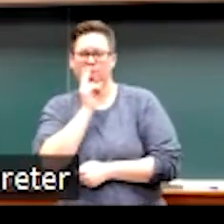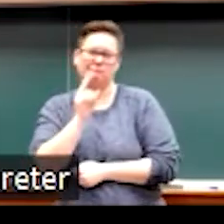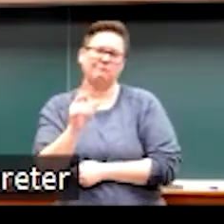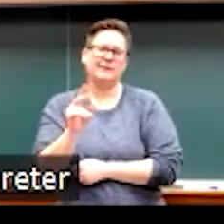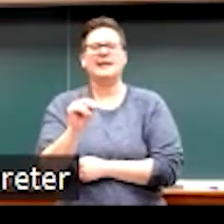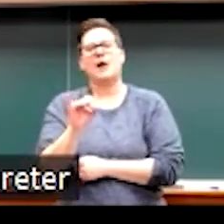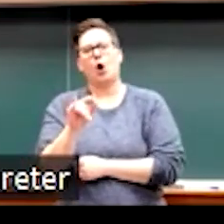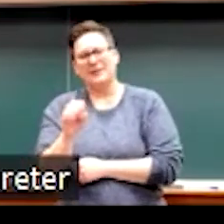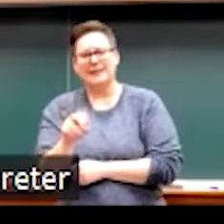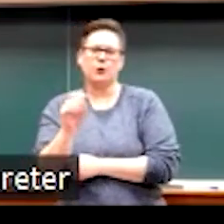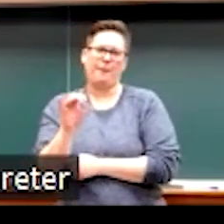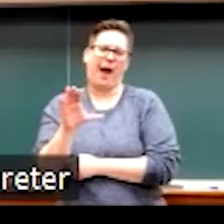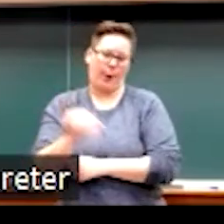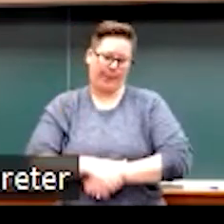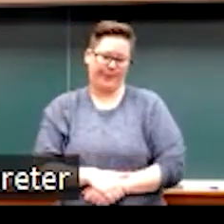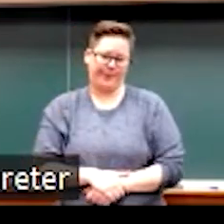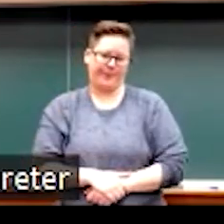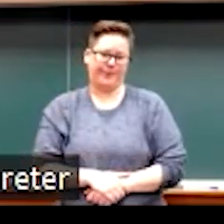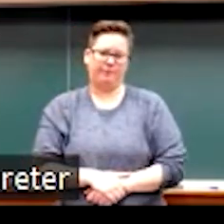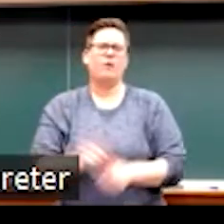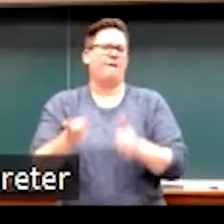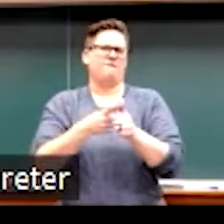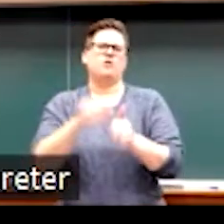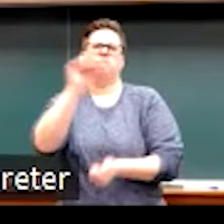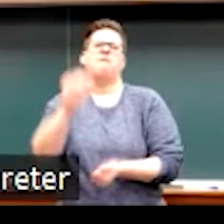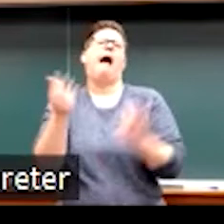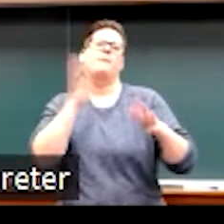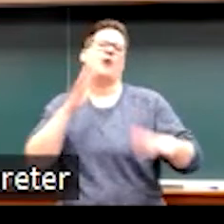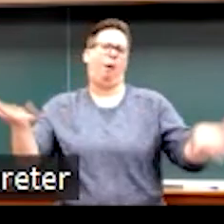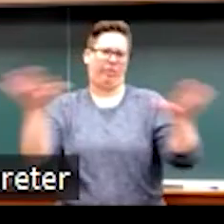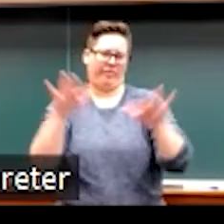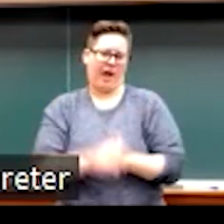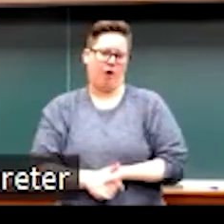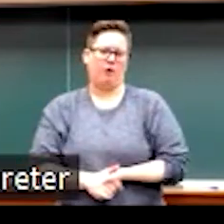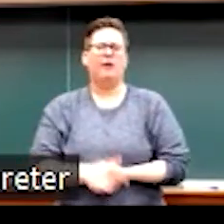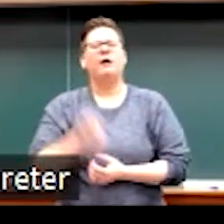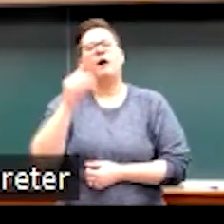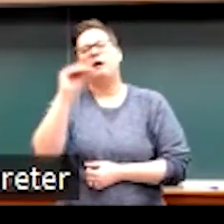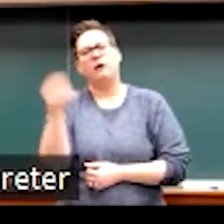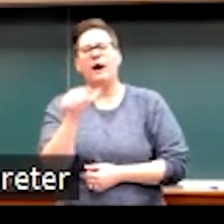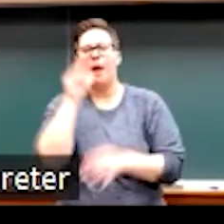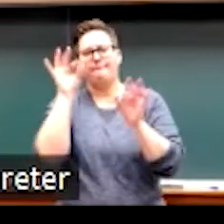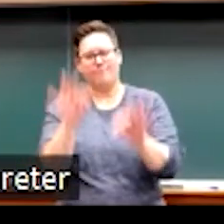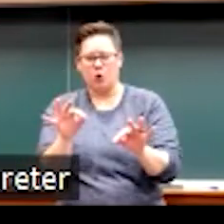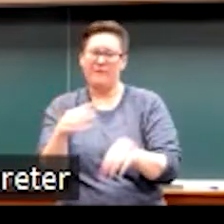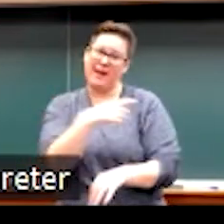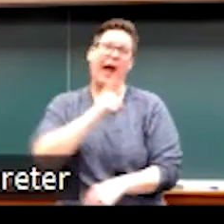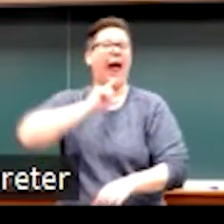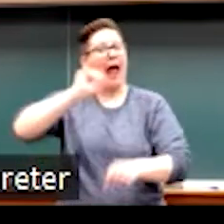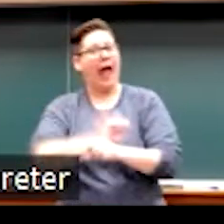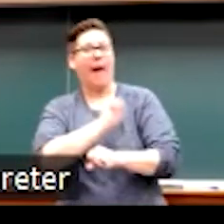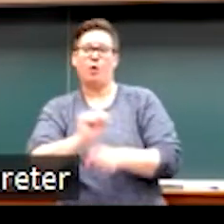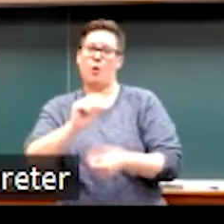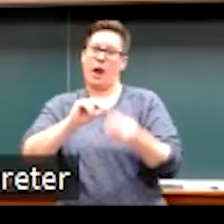tobacco. So first, let's talk about those prevalence rates. Now, no prevalence rate is perfect. And I'm not saying these are the absolute for